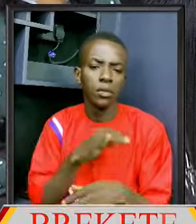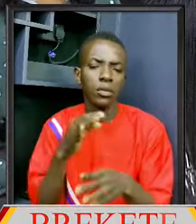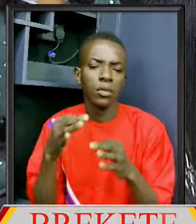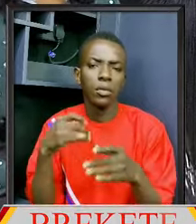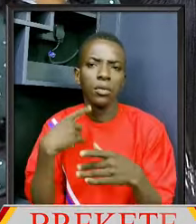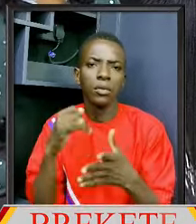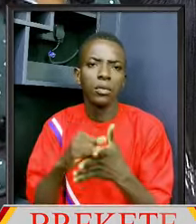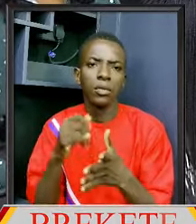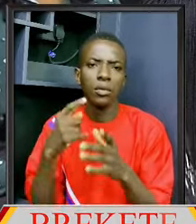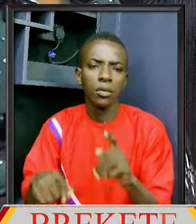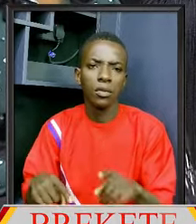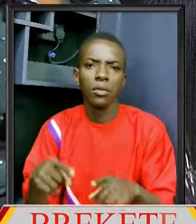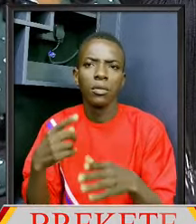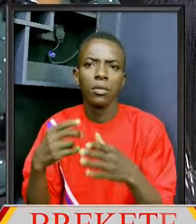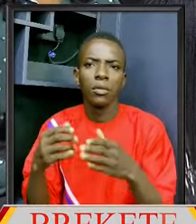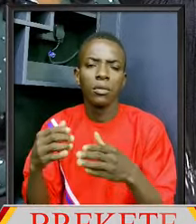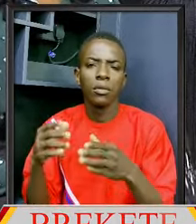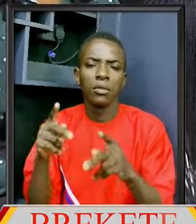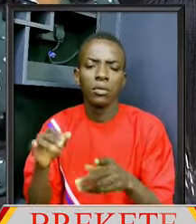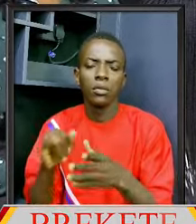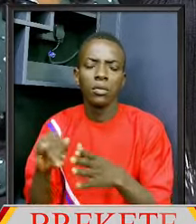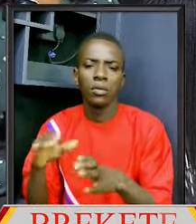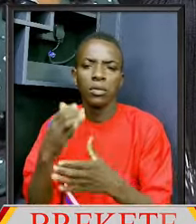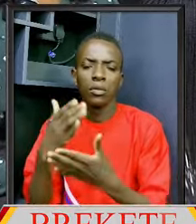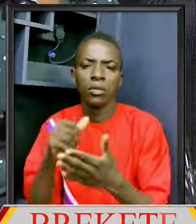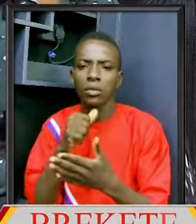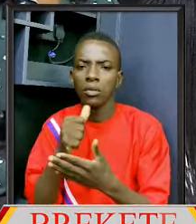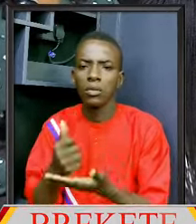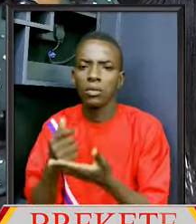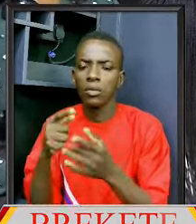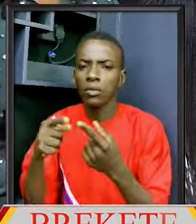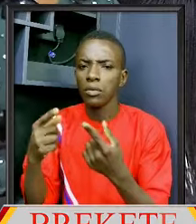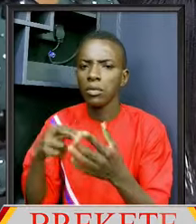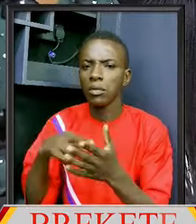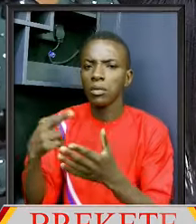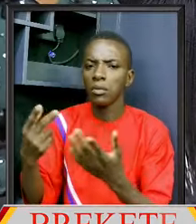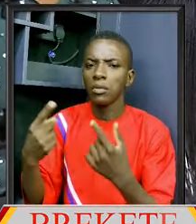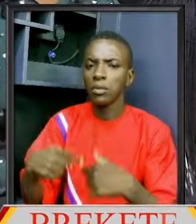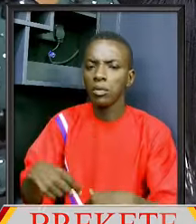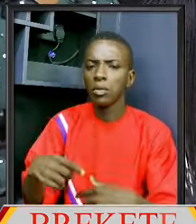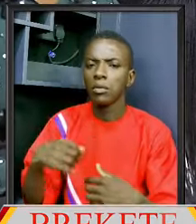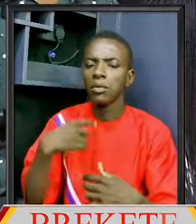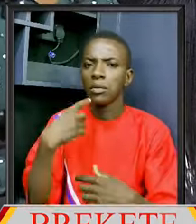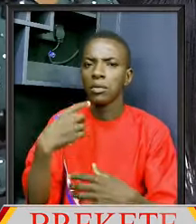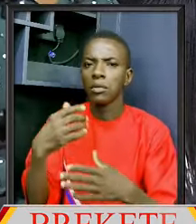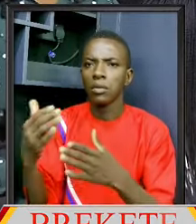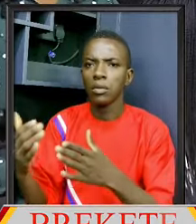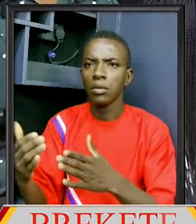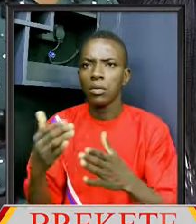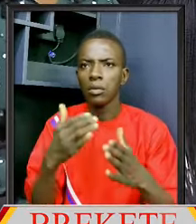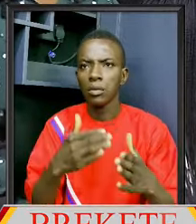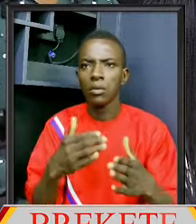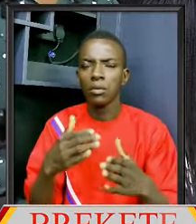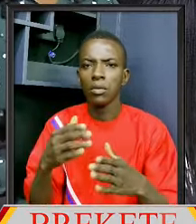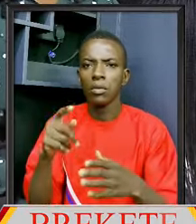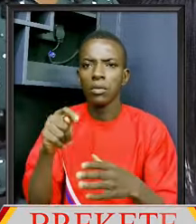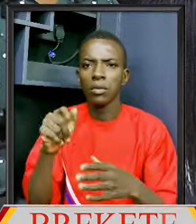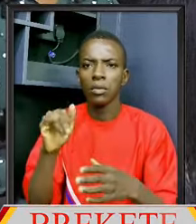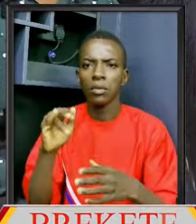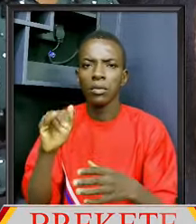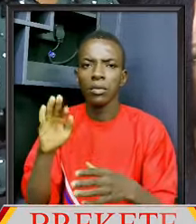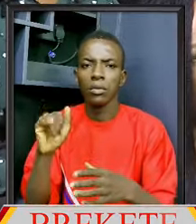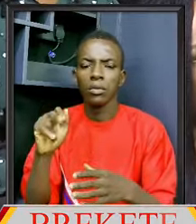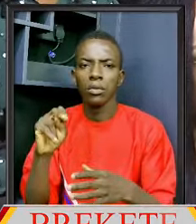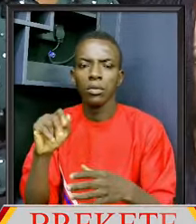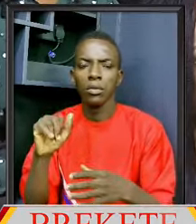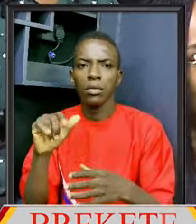if person do what he not supposed to, and the report come, they go set tribunal for them,